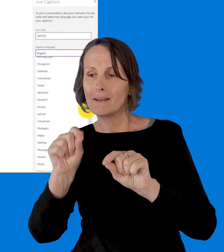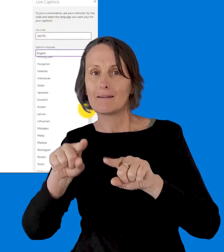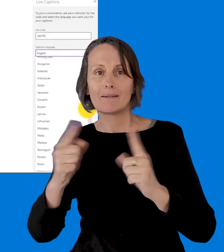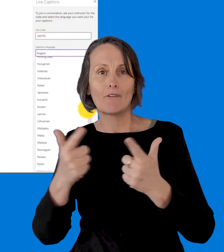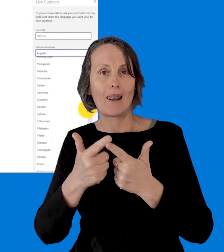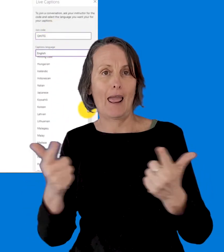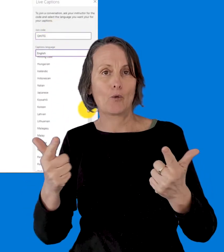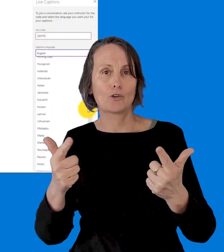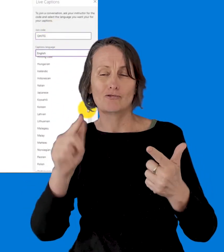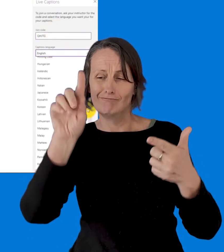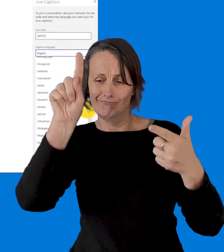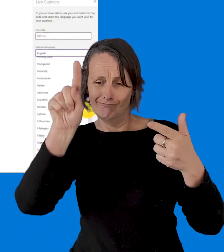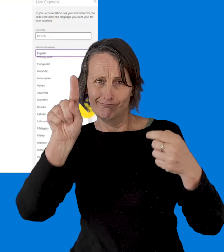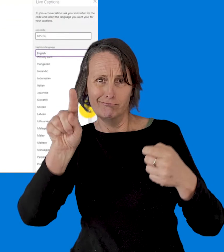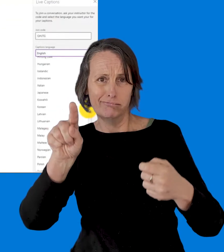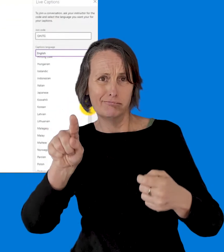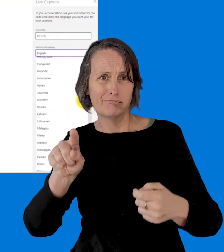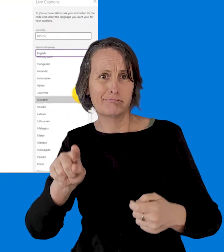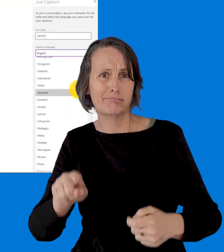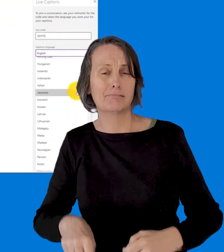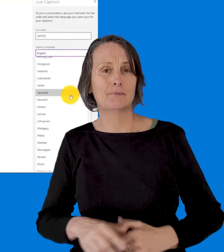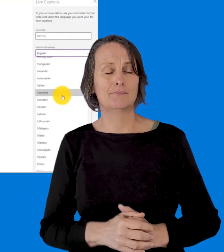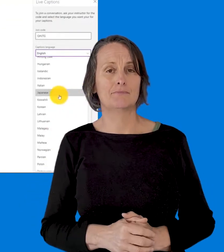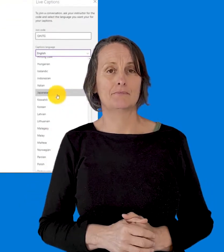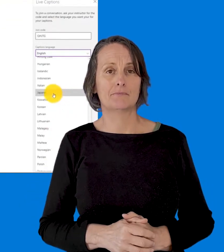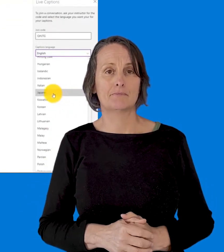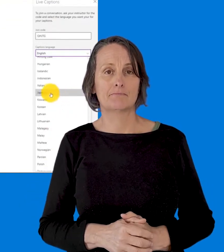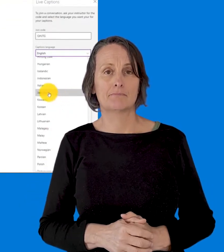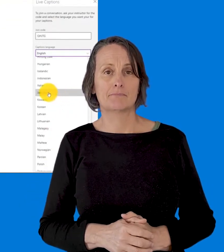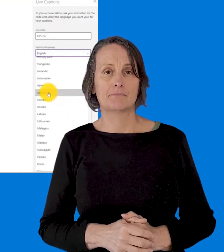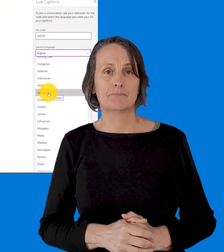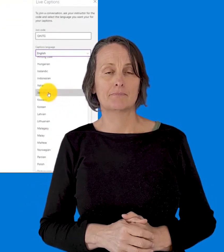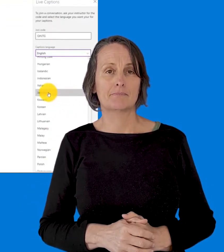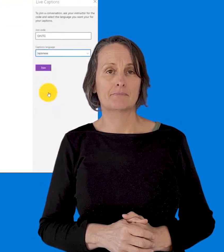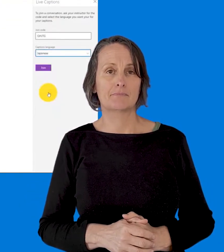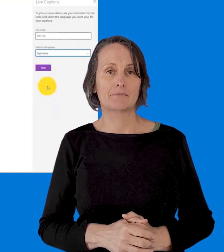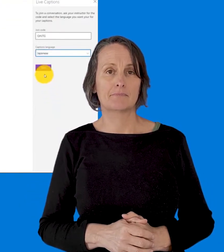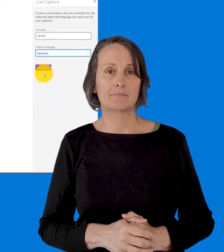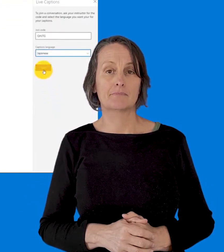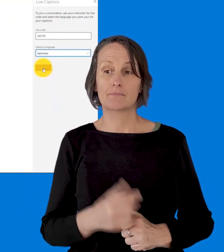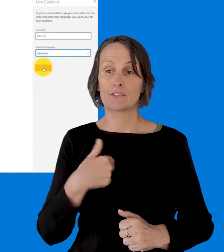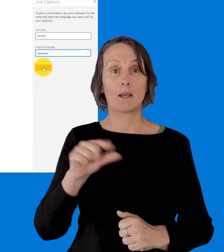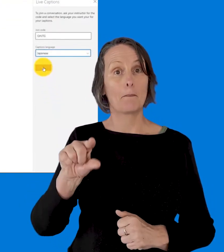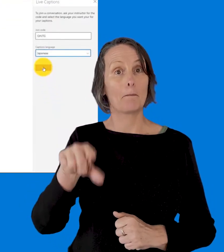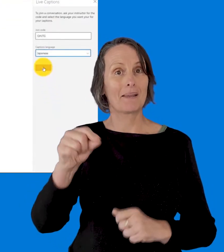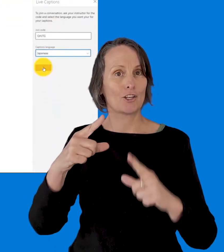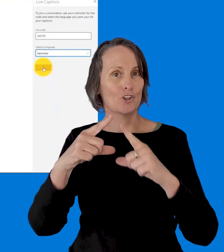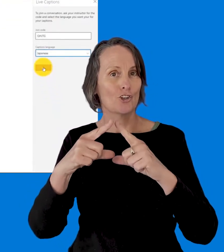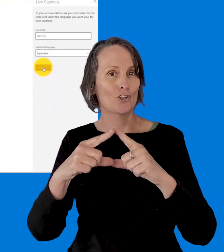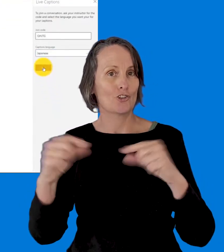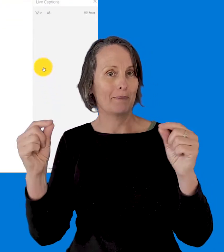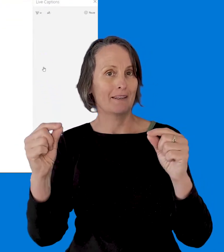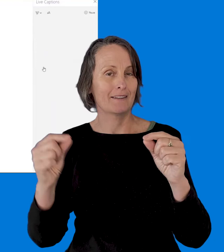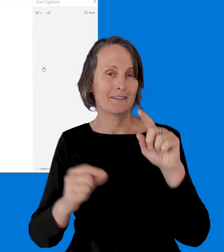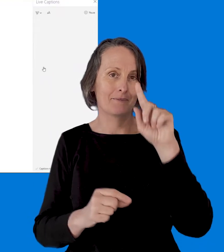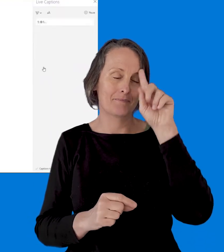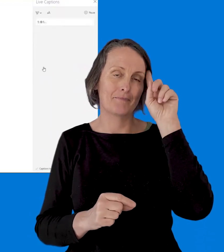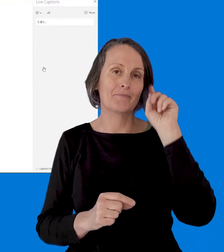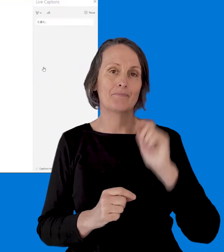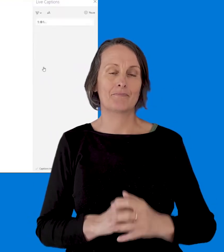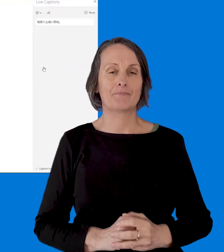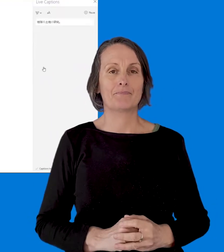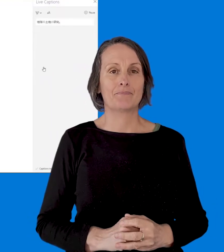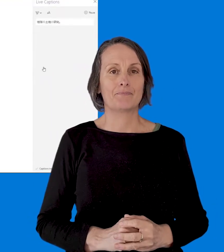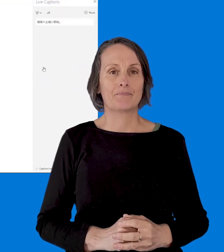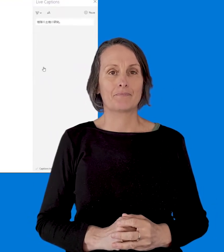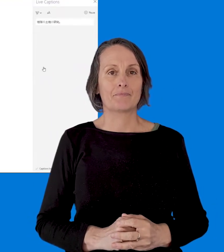languages here. And the language that I choose, in this case, is going to be Japanese. And I'll click Join. Now you can see